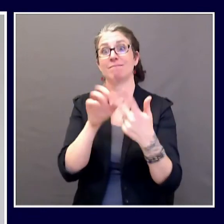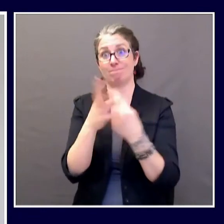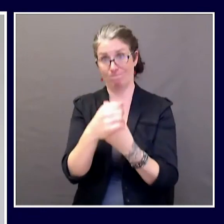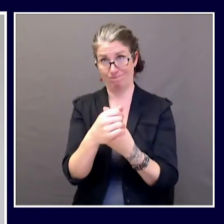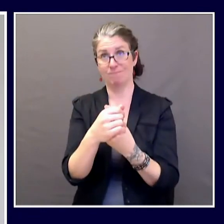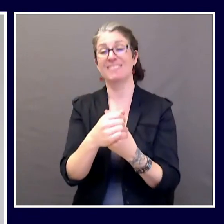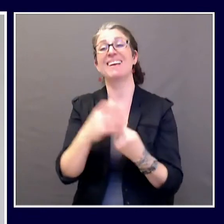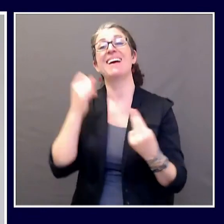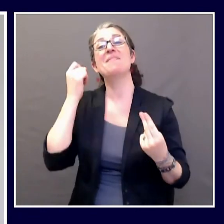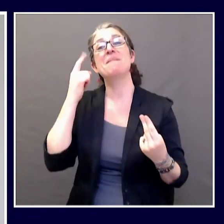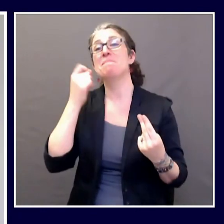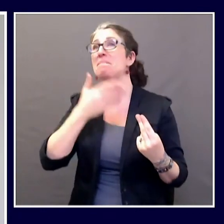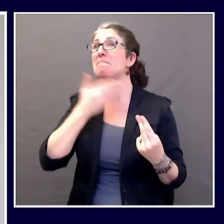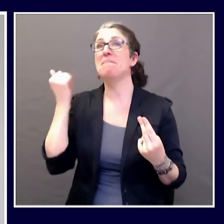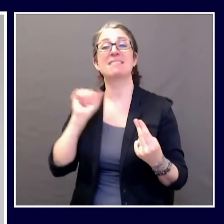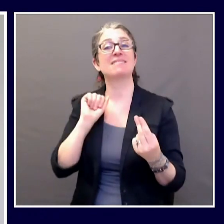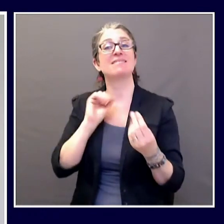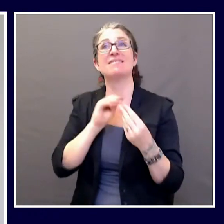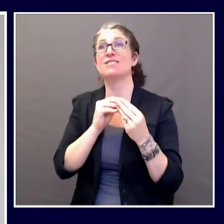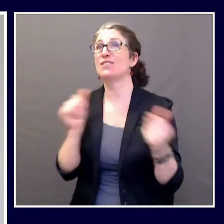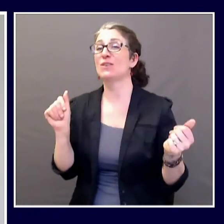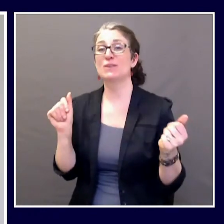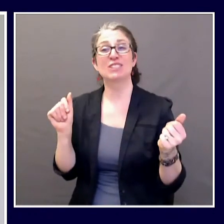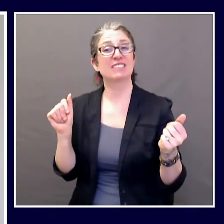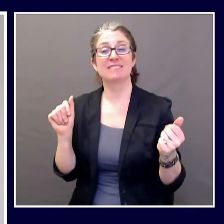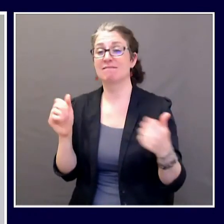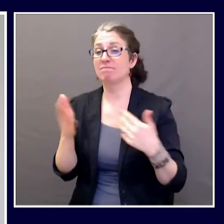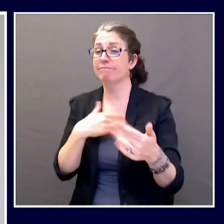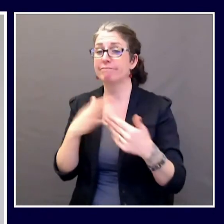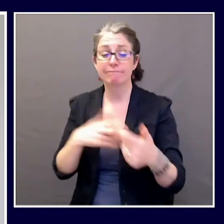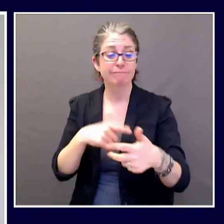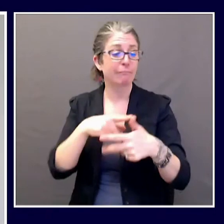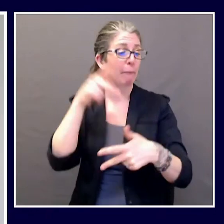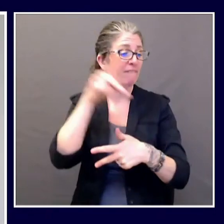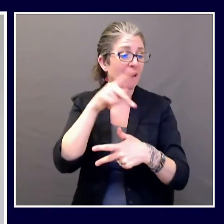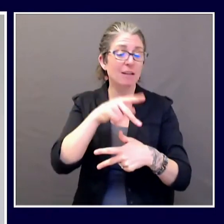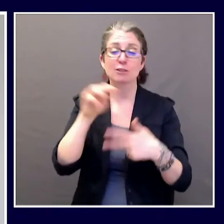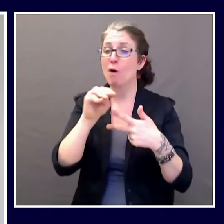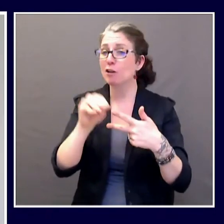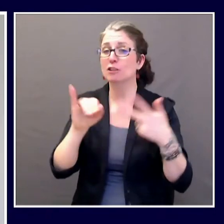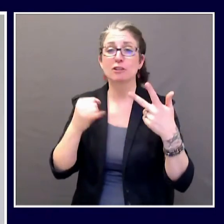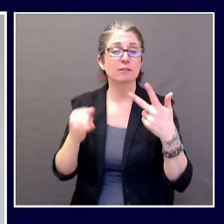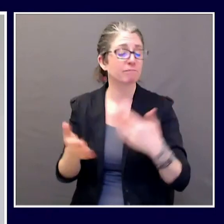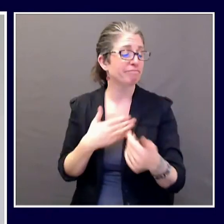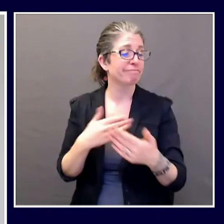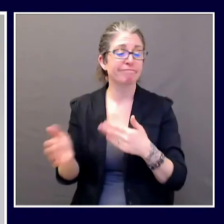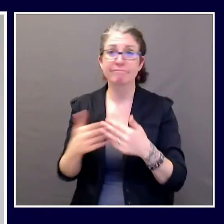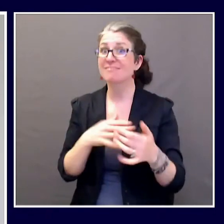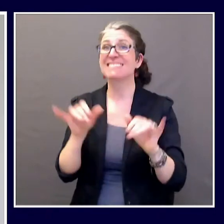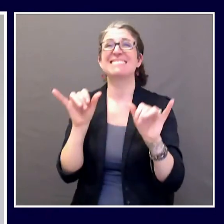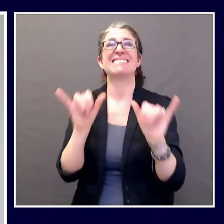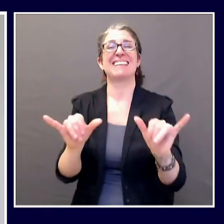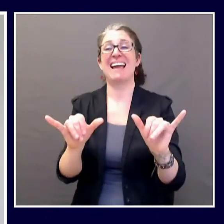with others who are unvaccinated, and even feel free not to wear masks in that situation. But outside of that private gathering with